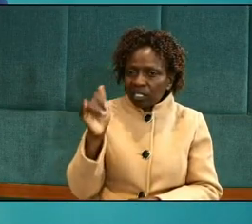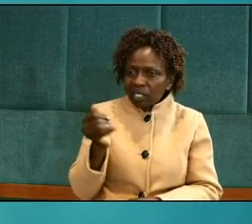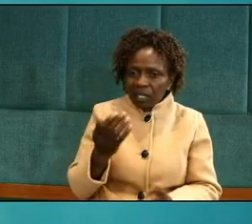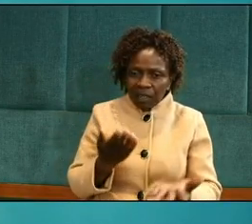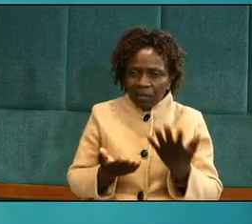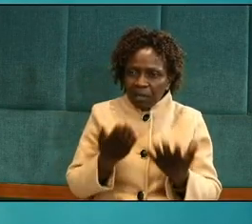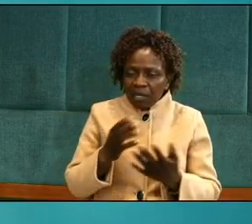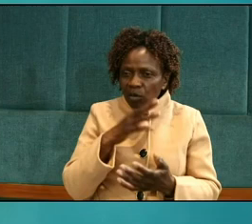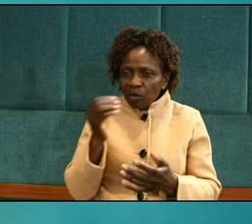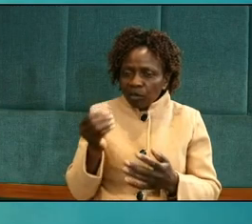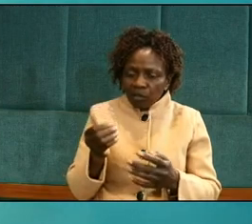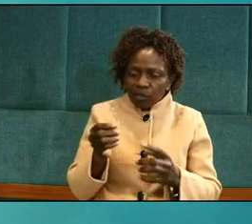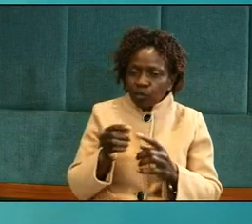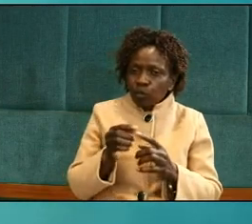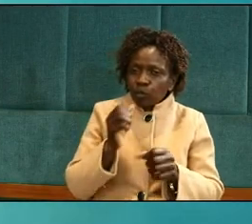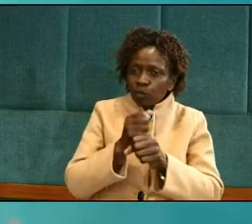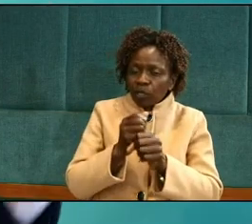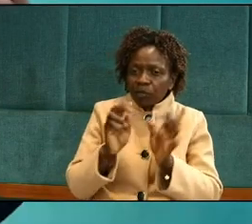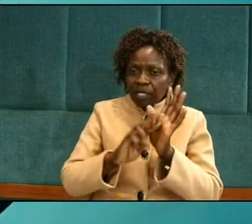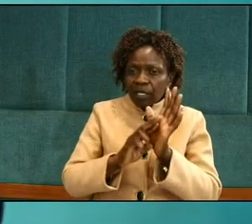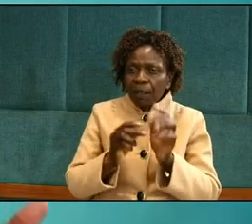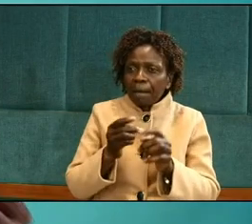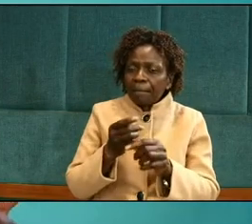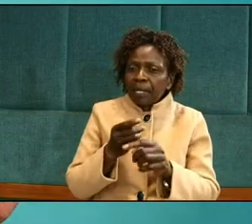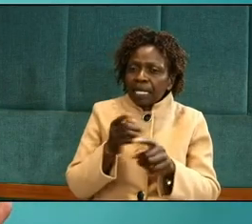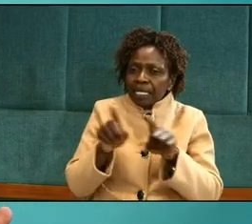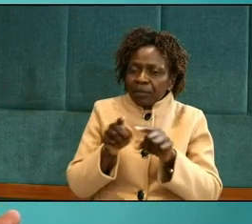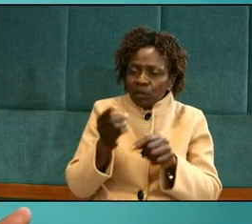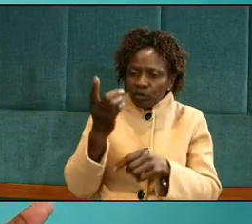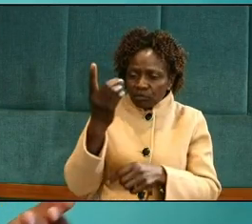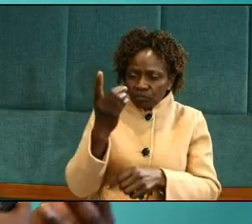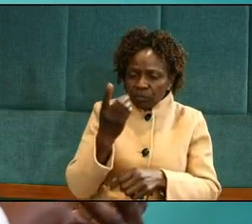maybe going to do some presentation. And as she descended,